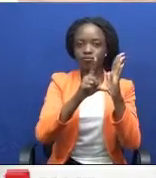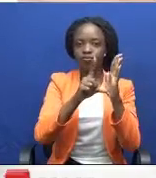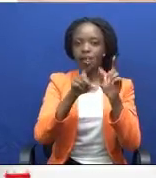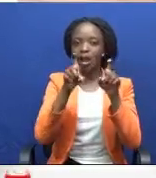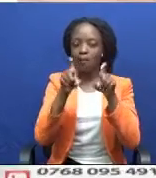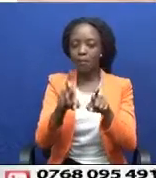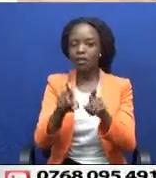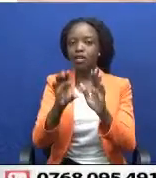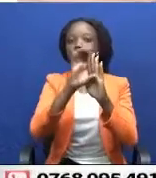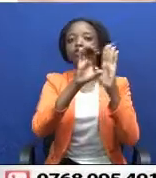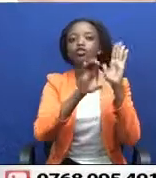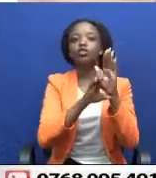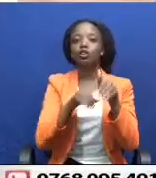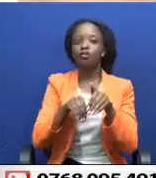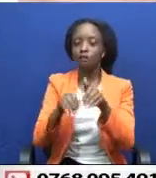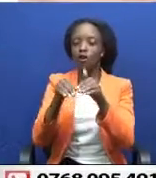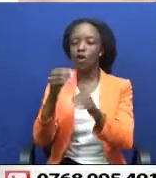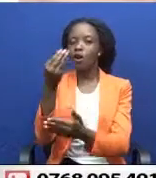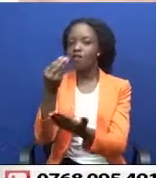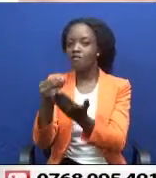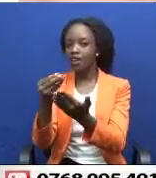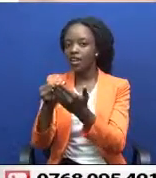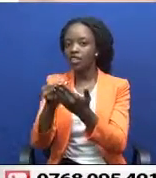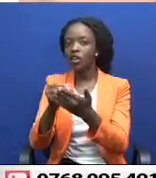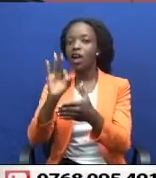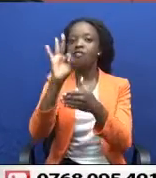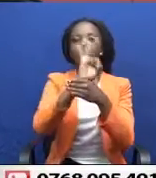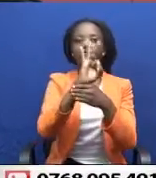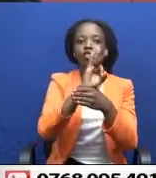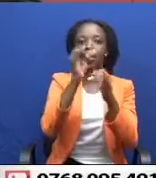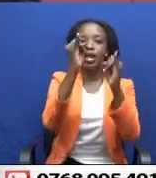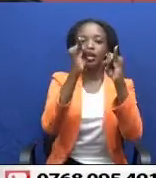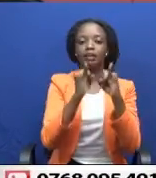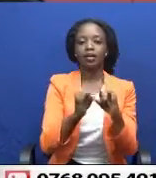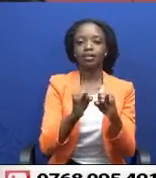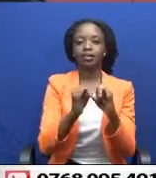Constitution to ensure financial and functional independence.